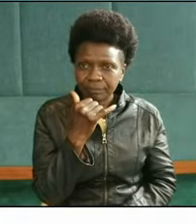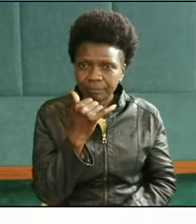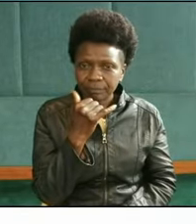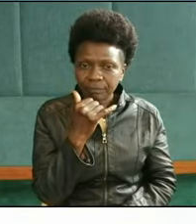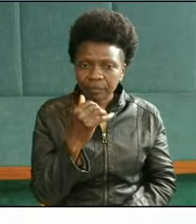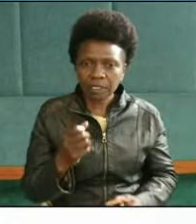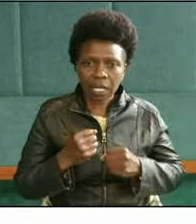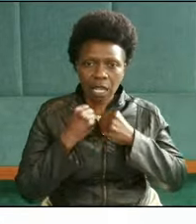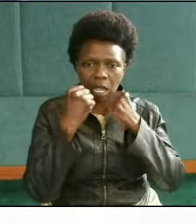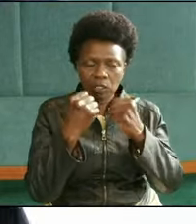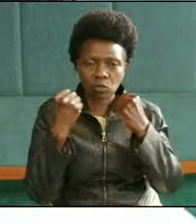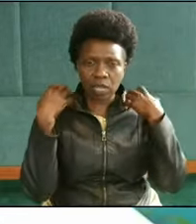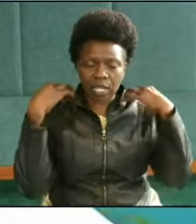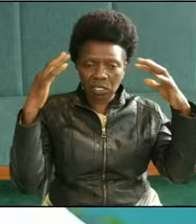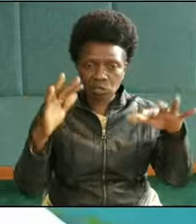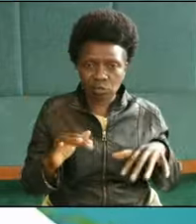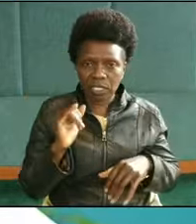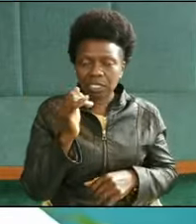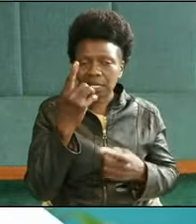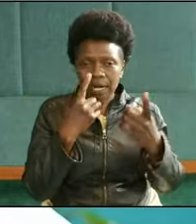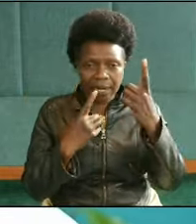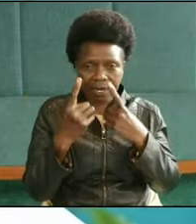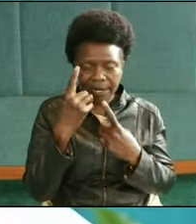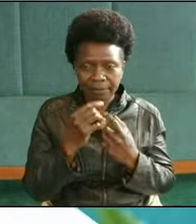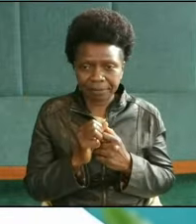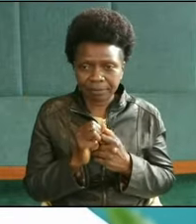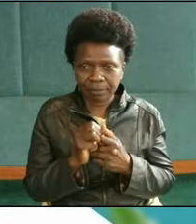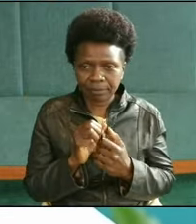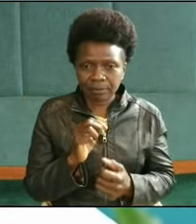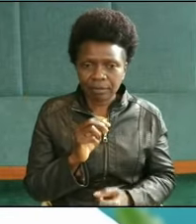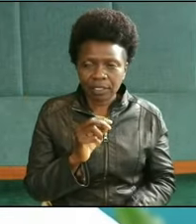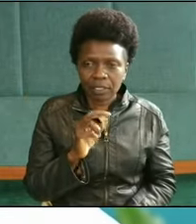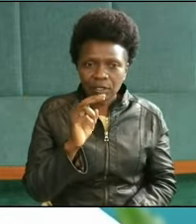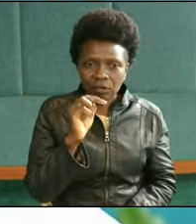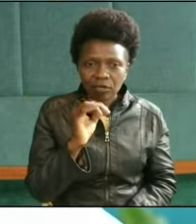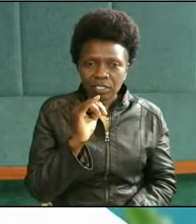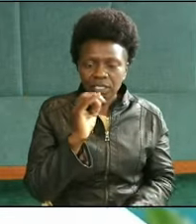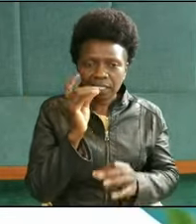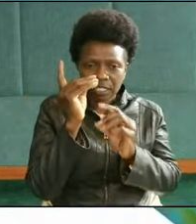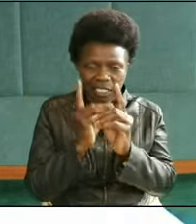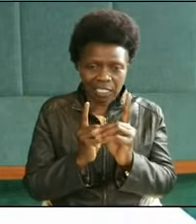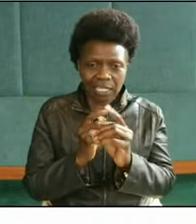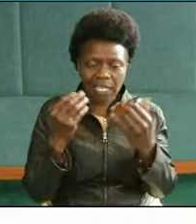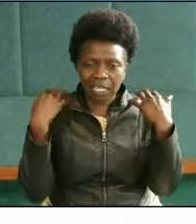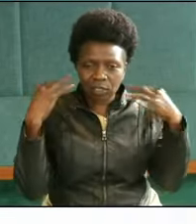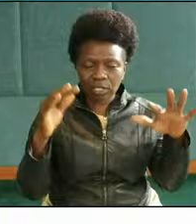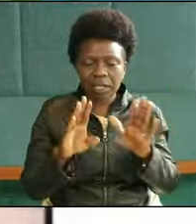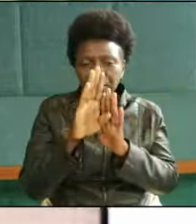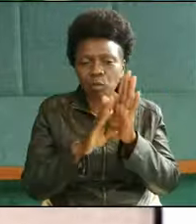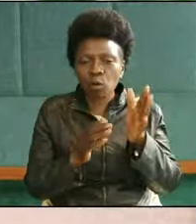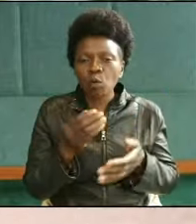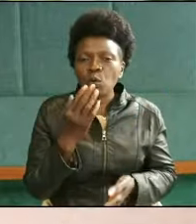a strong angel is crying. Not just an angel. The Bible wants